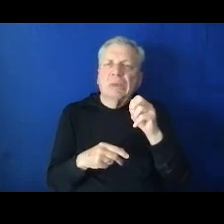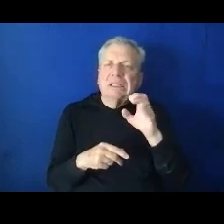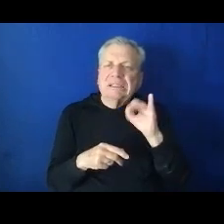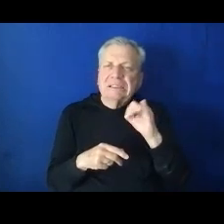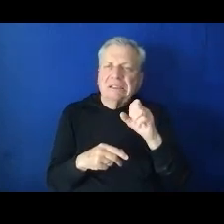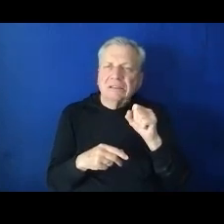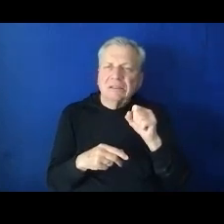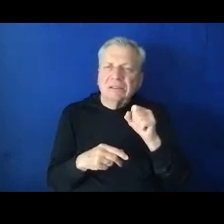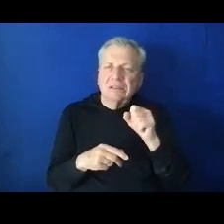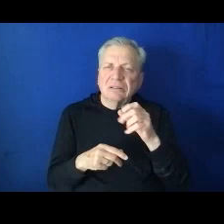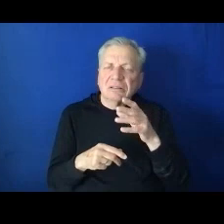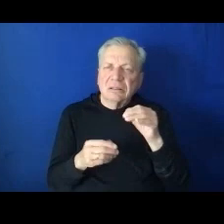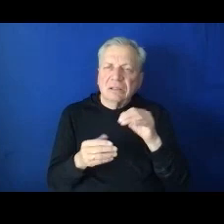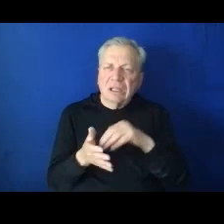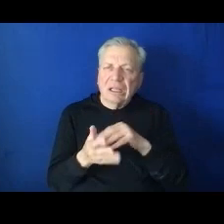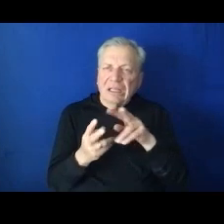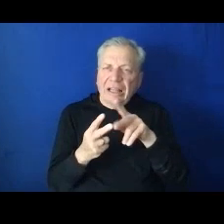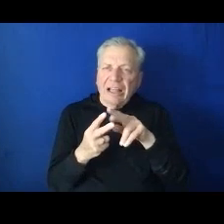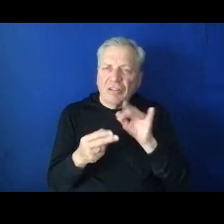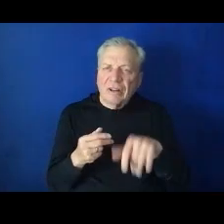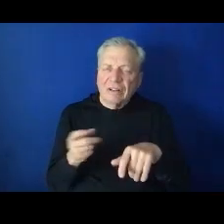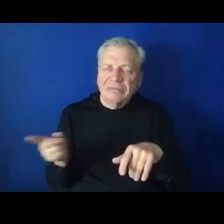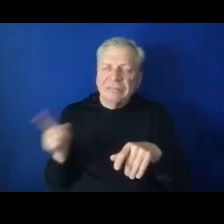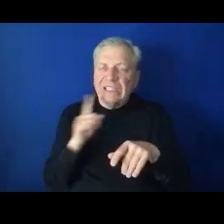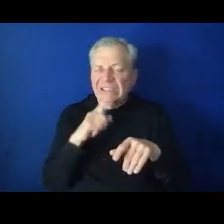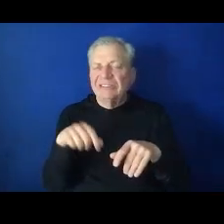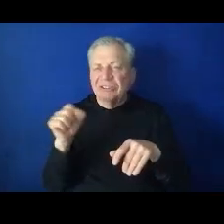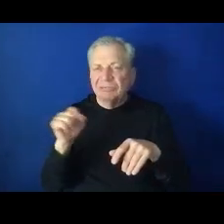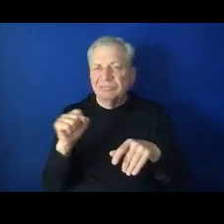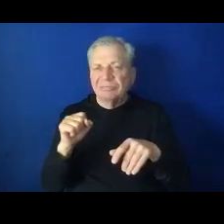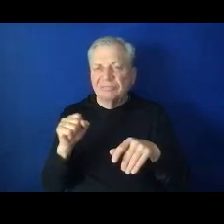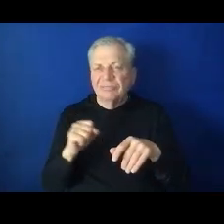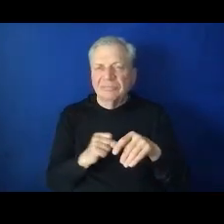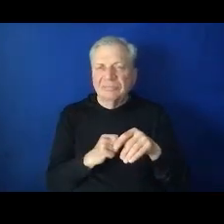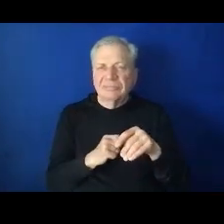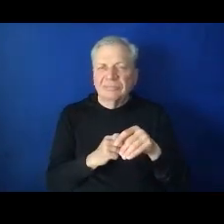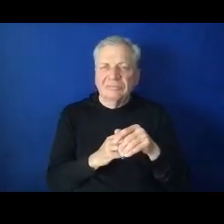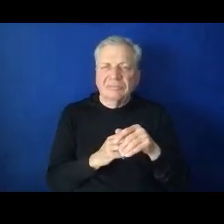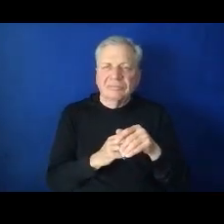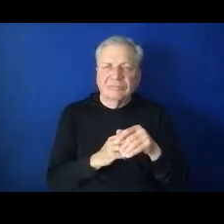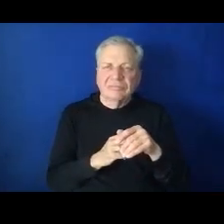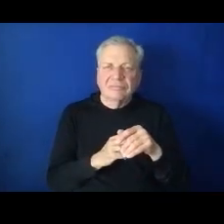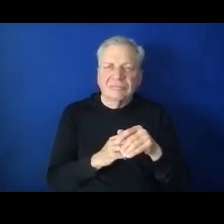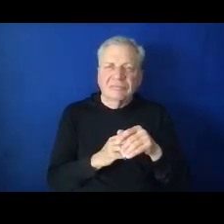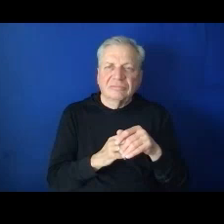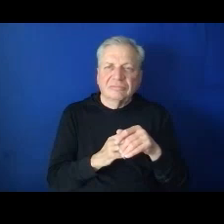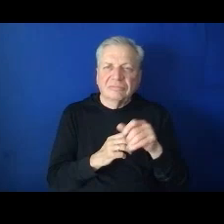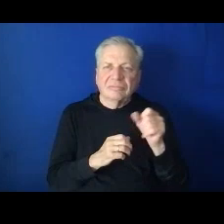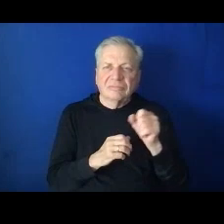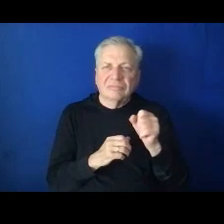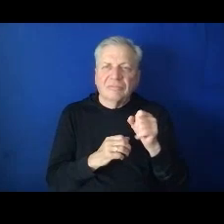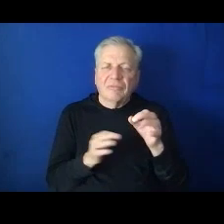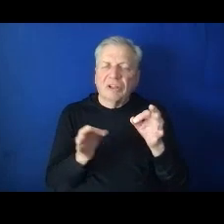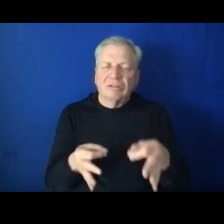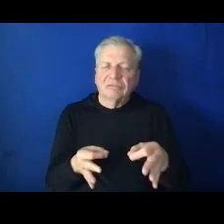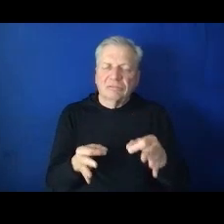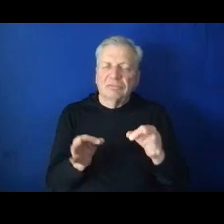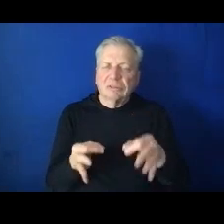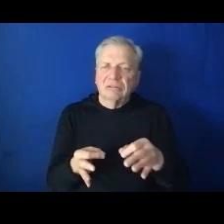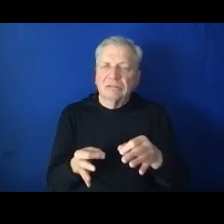affect priorities around those. Yeah. That's something that I've been wondering about ever since I started to learn about the brucellosis transmission. Absolutely. That